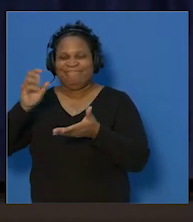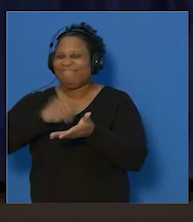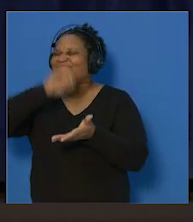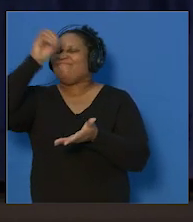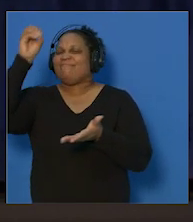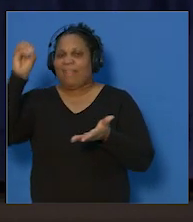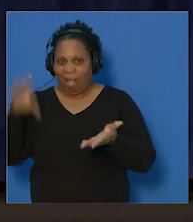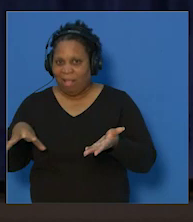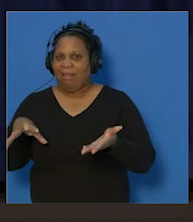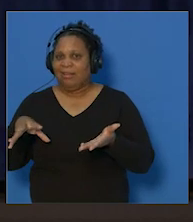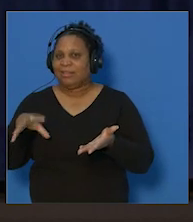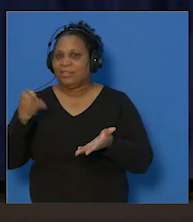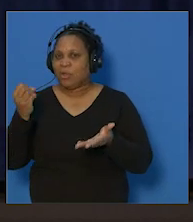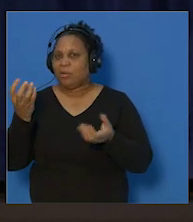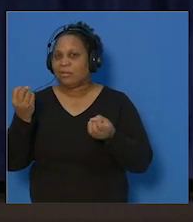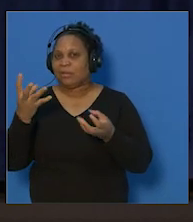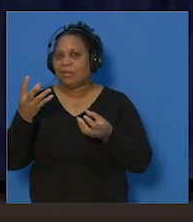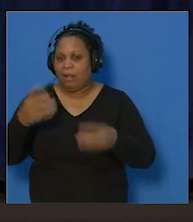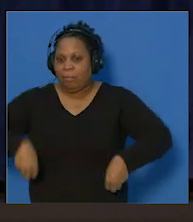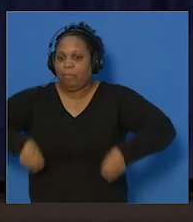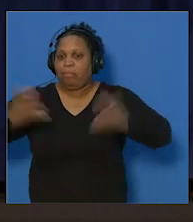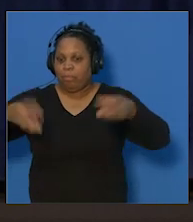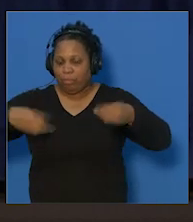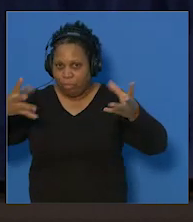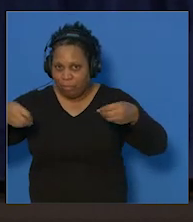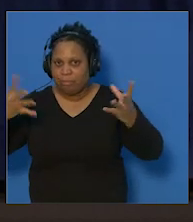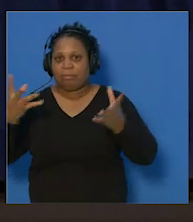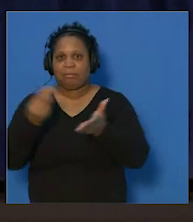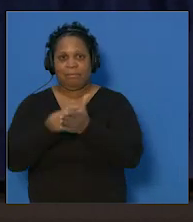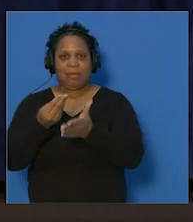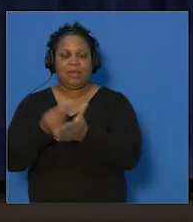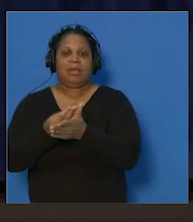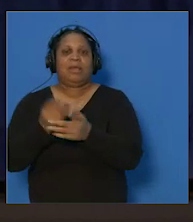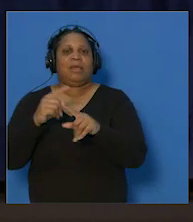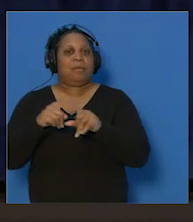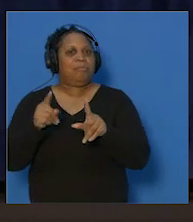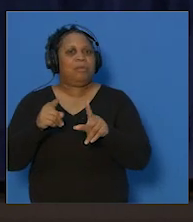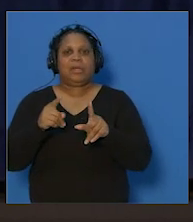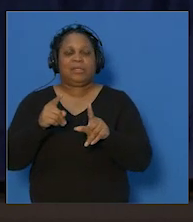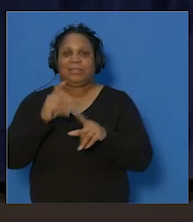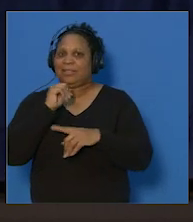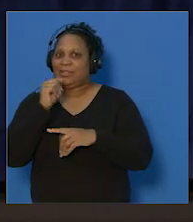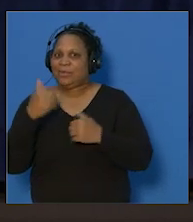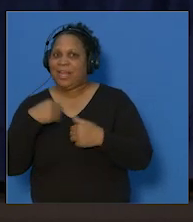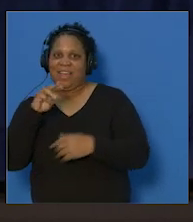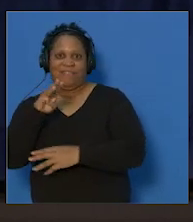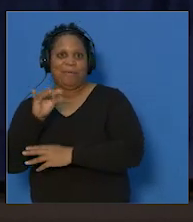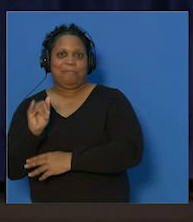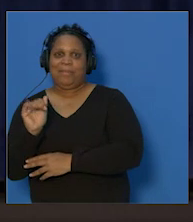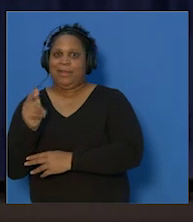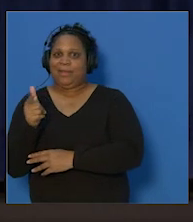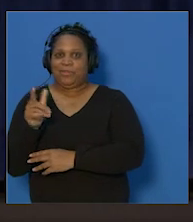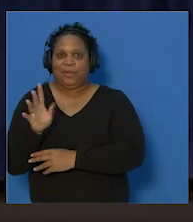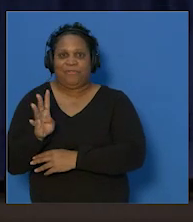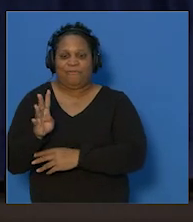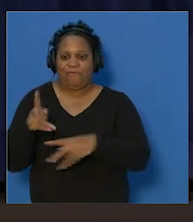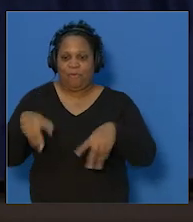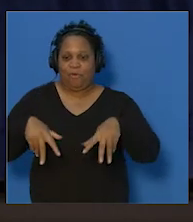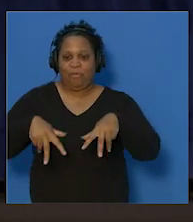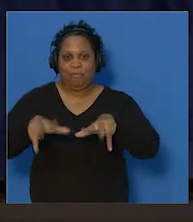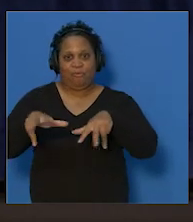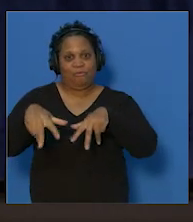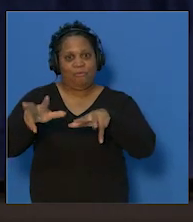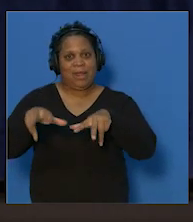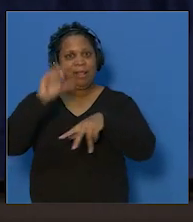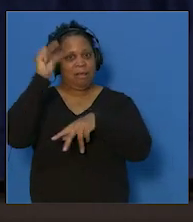number of things, dollars that have been spent. But also, there's dollars that are saved. So when you don't have a May 24th parade, when you don't have government